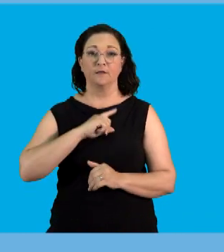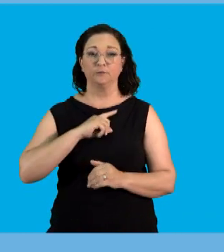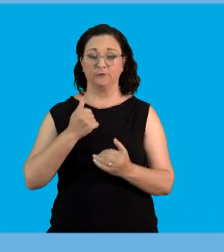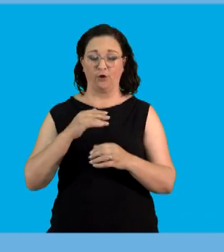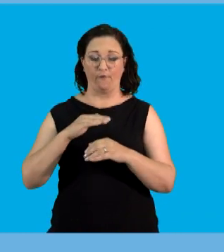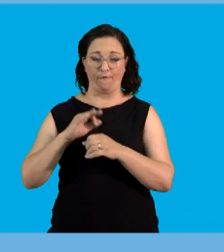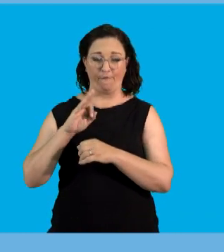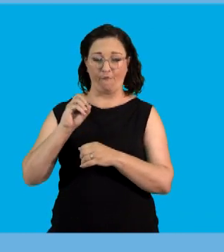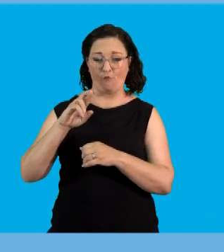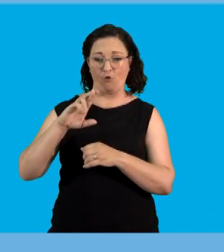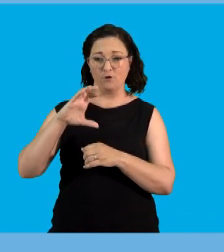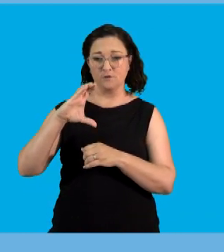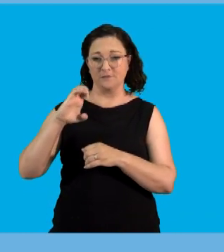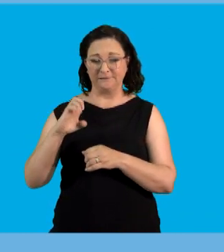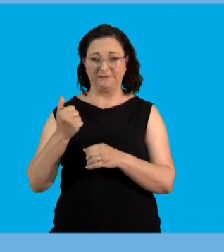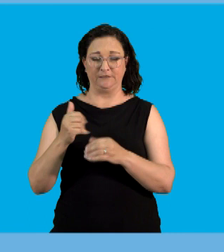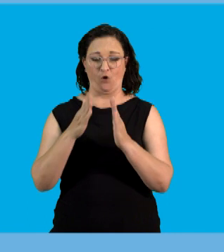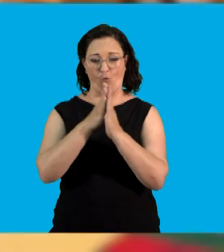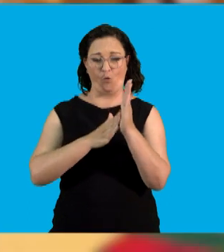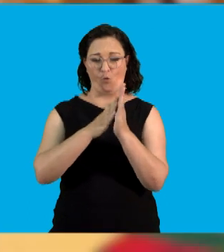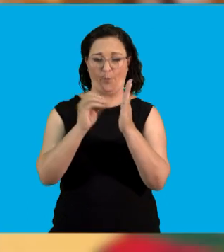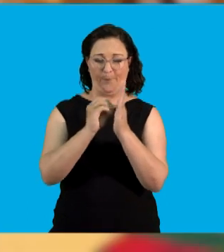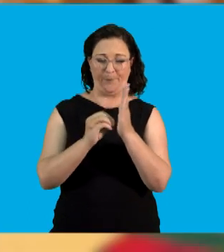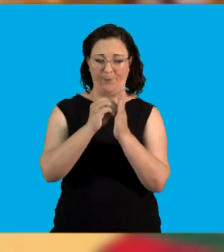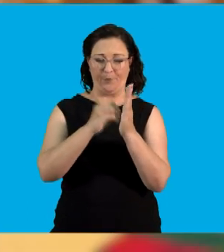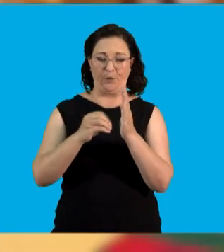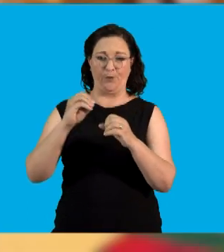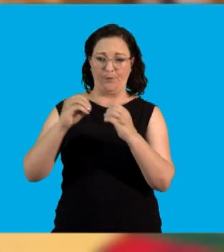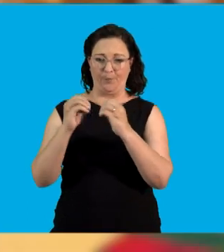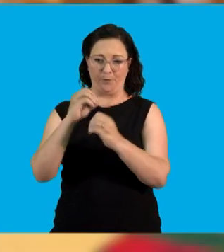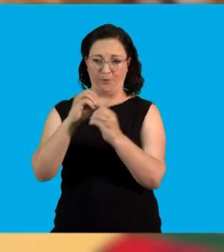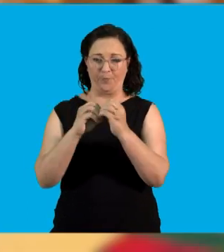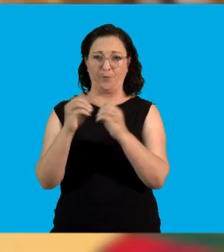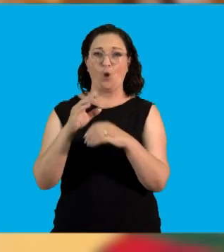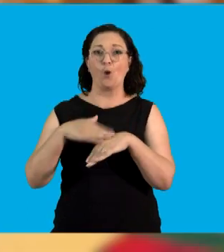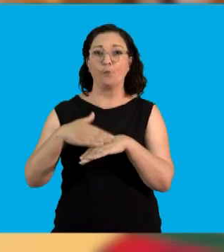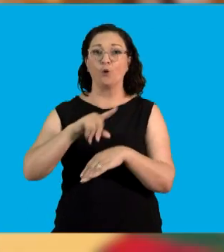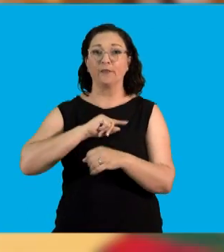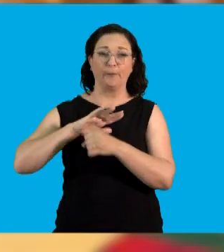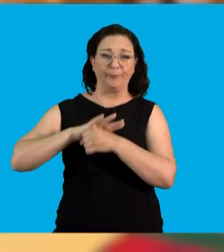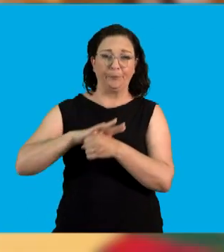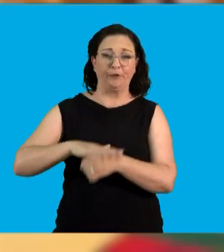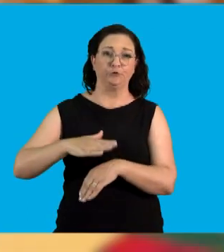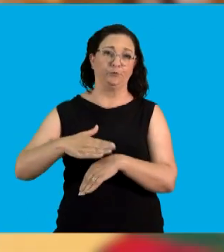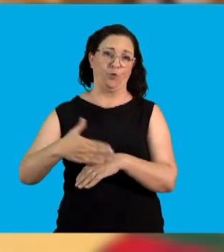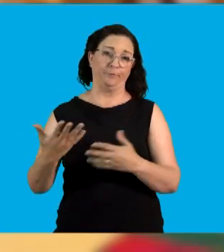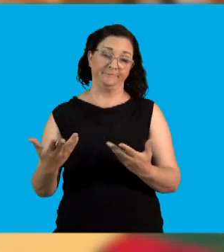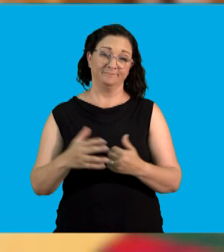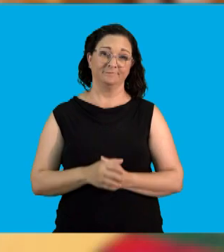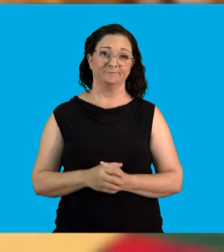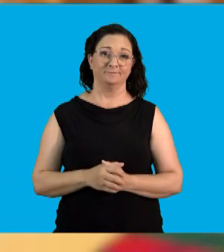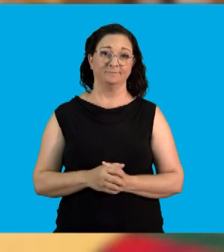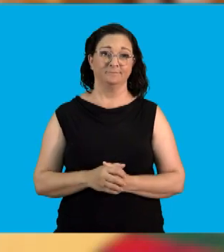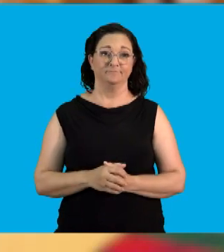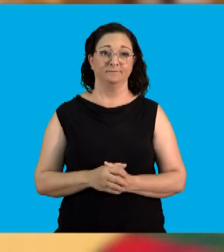will result in a greater amount of force between the particles and the walls of the container, and we know when that happens, the pressure is going